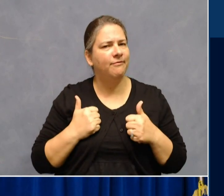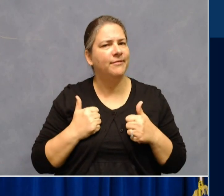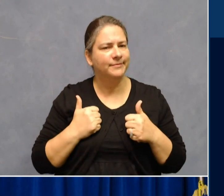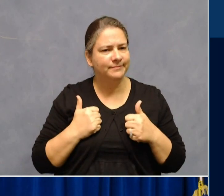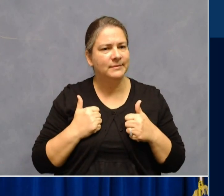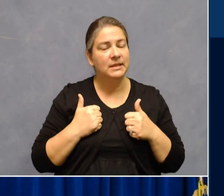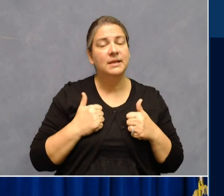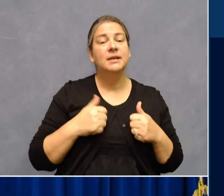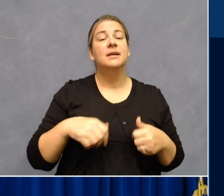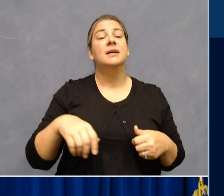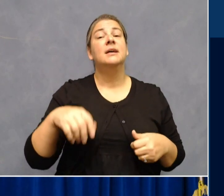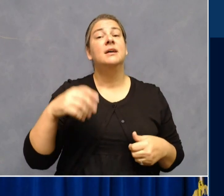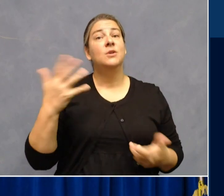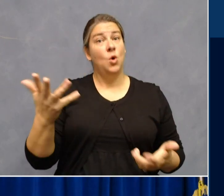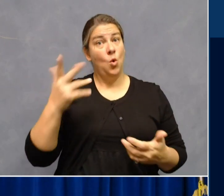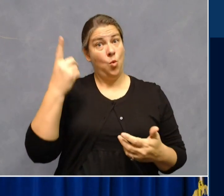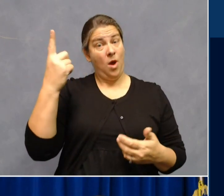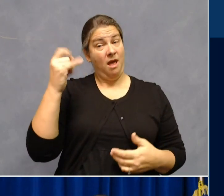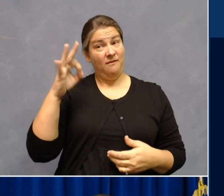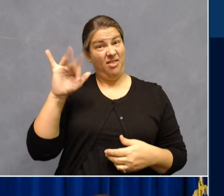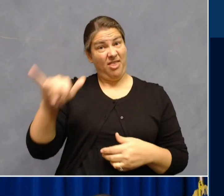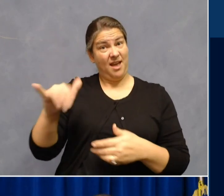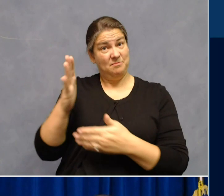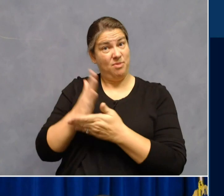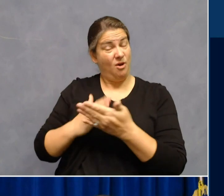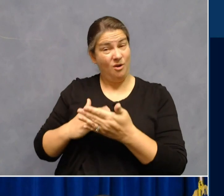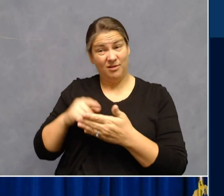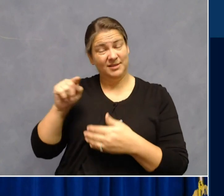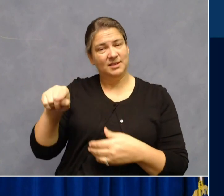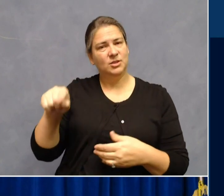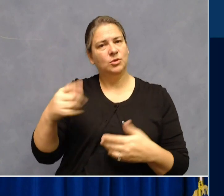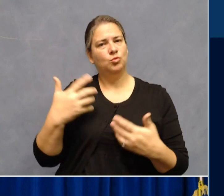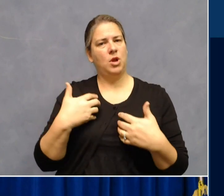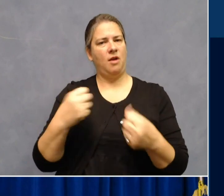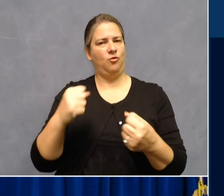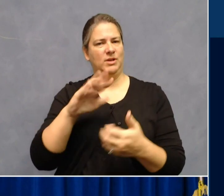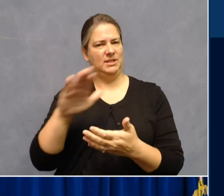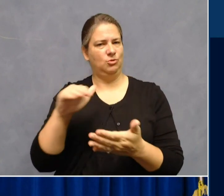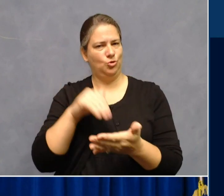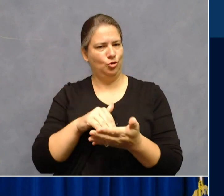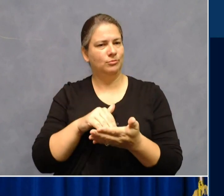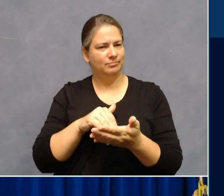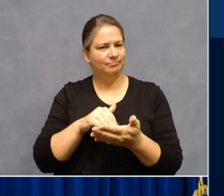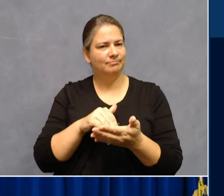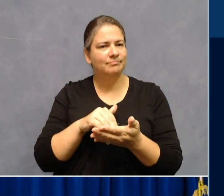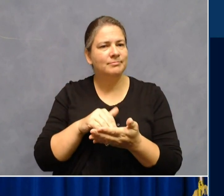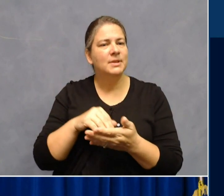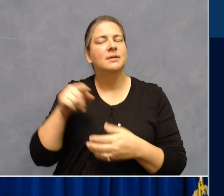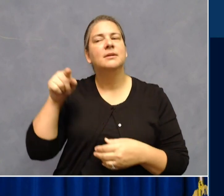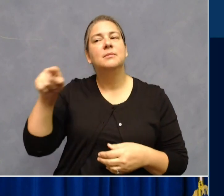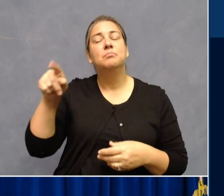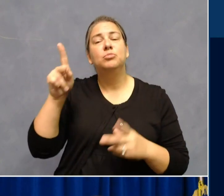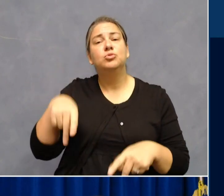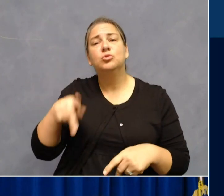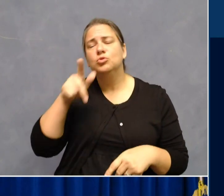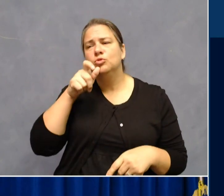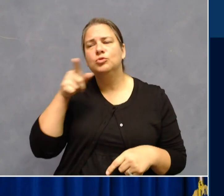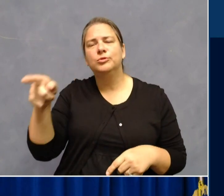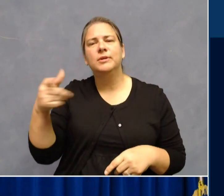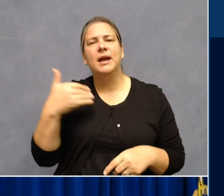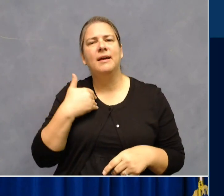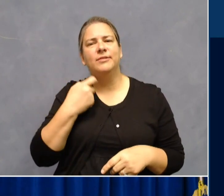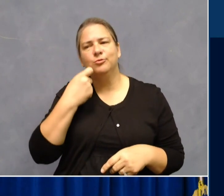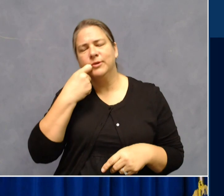Centers, which provide safe, stable housing to Kentuckians recovering from substance use disorders. Recovery Kentucky